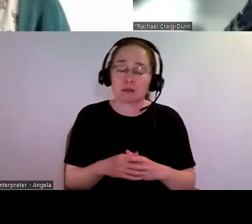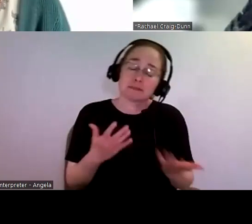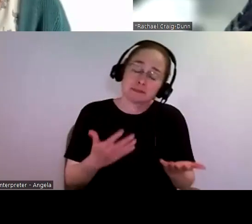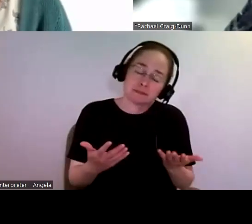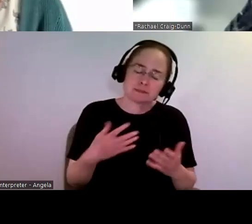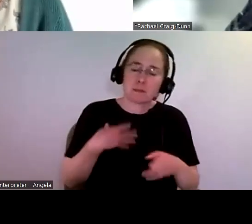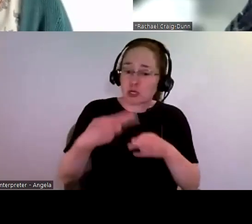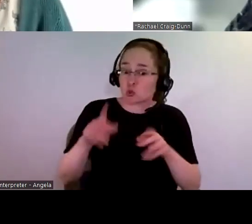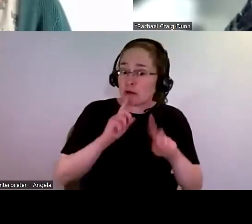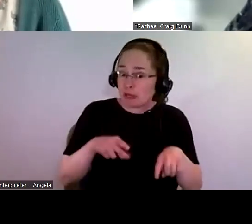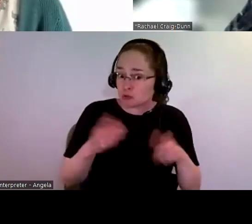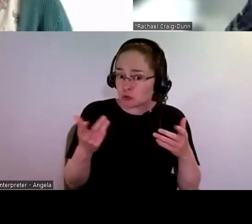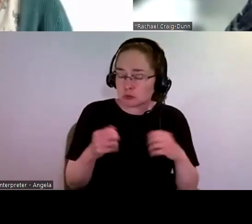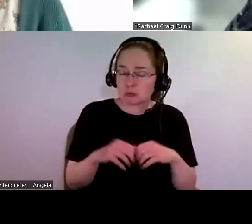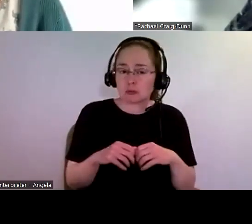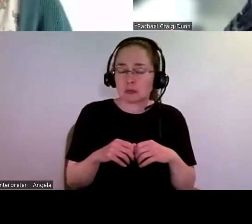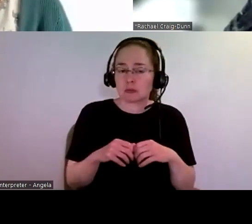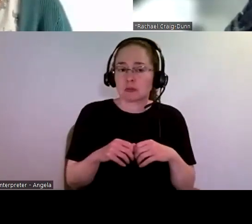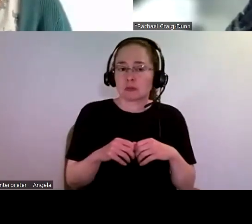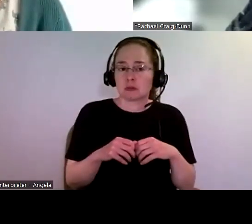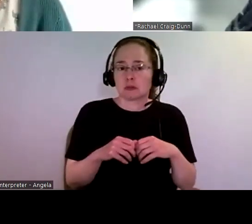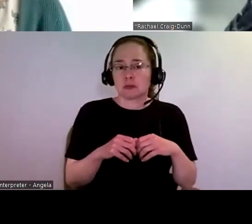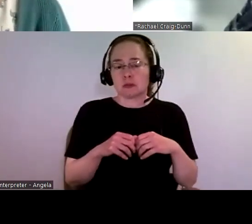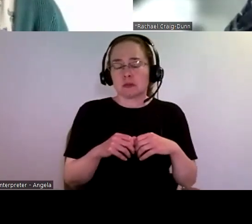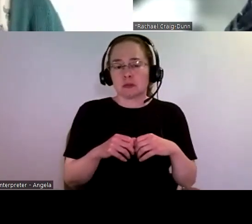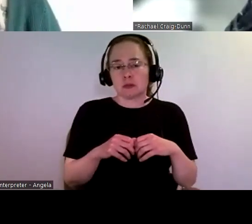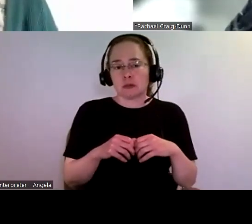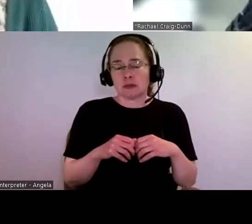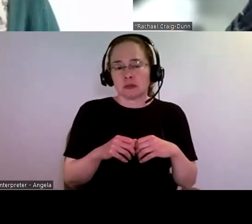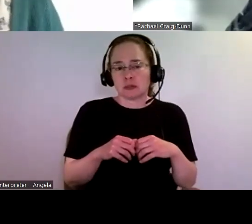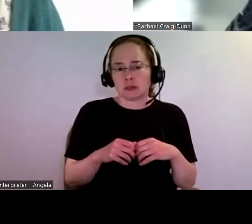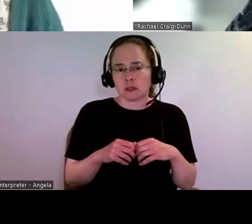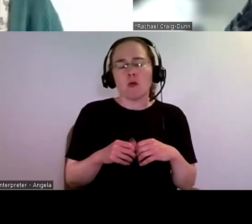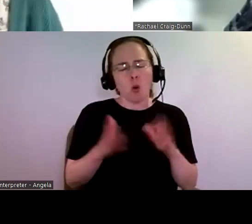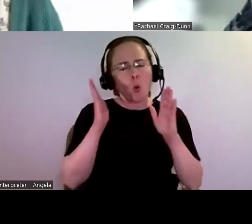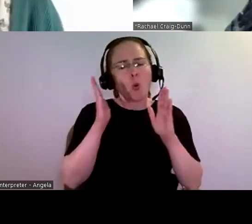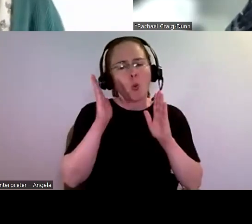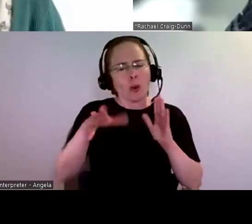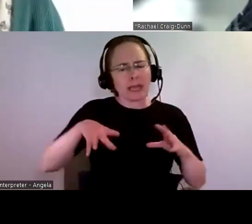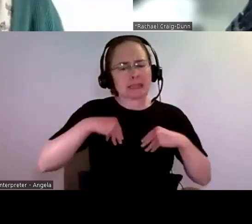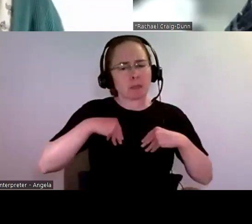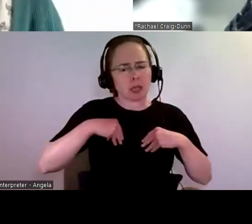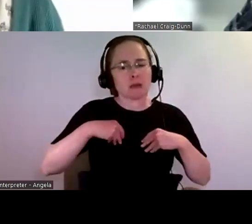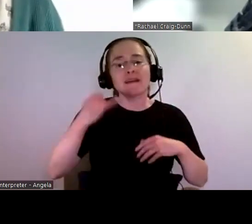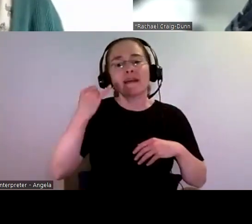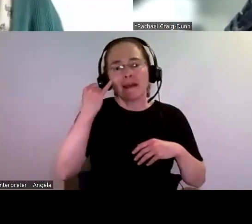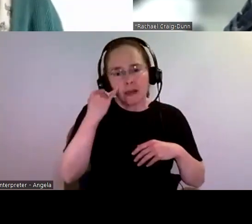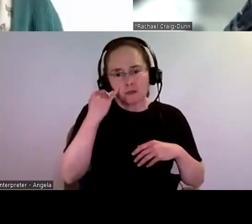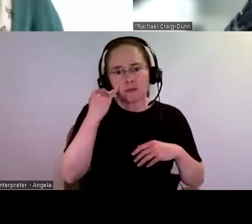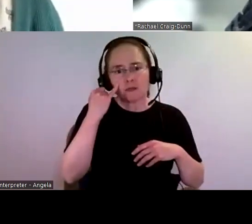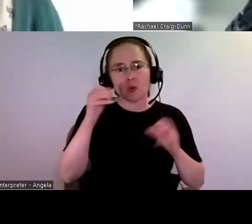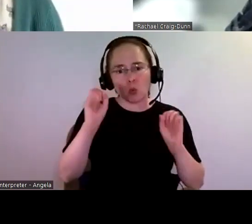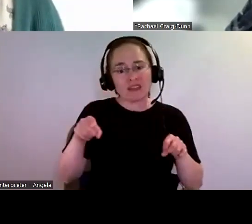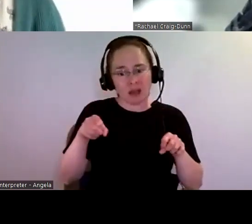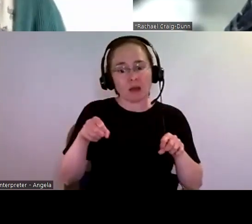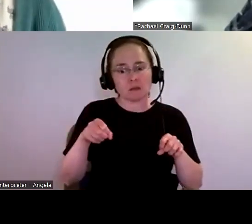is I think that it's going to be accepted if we can find a way from an advocacy standpoint to get it